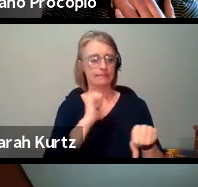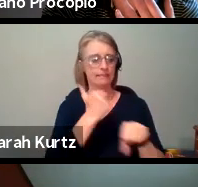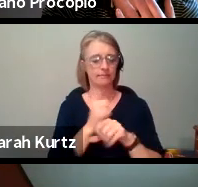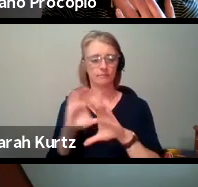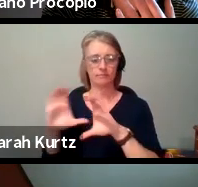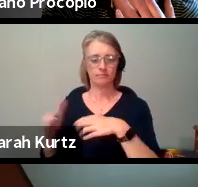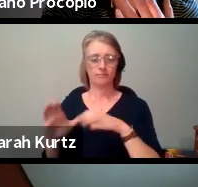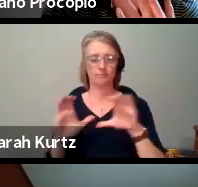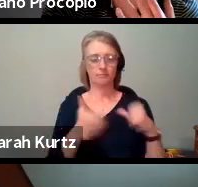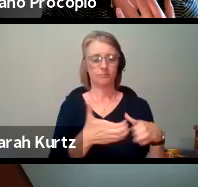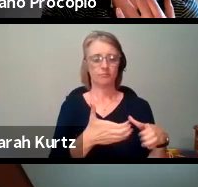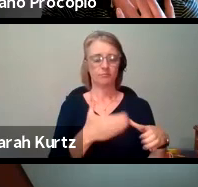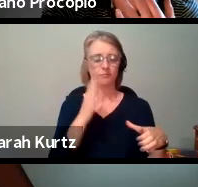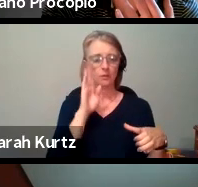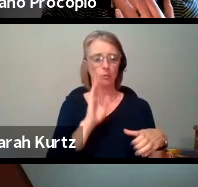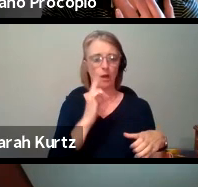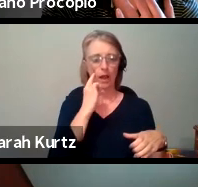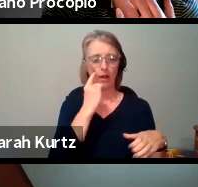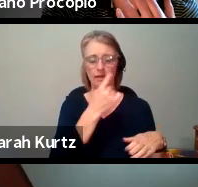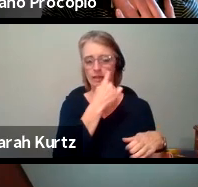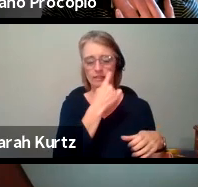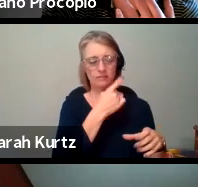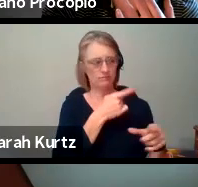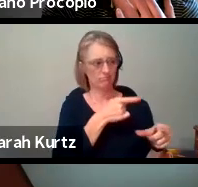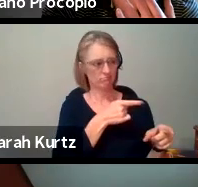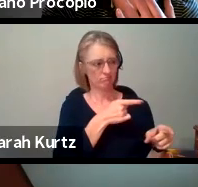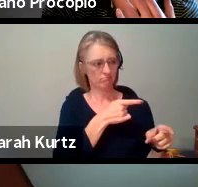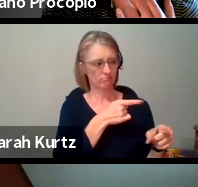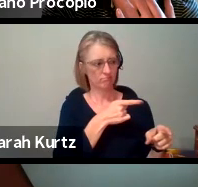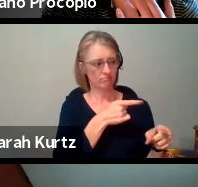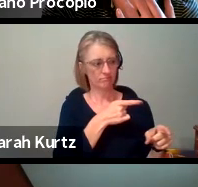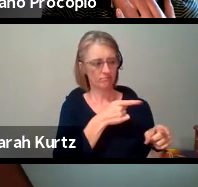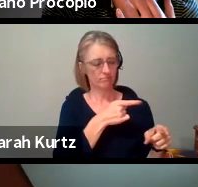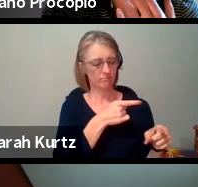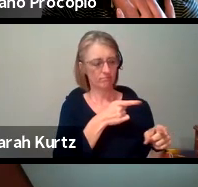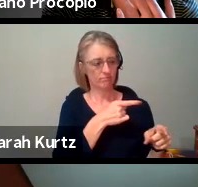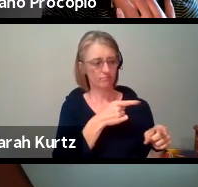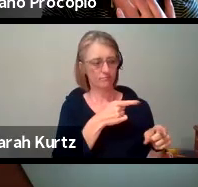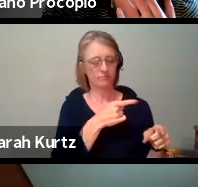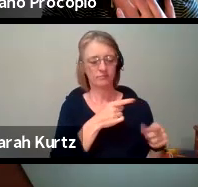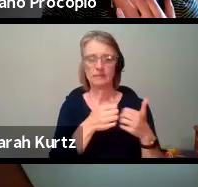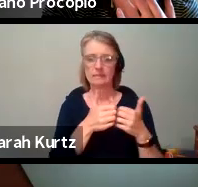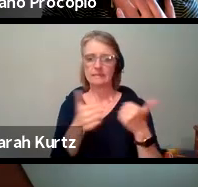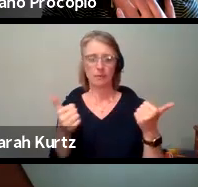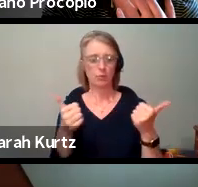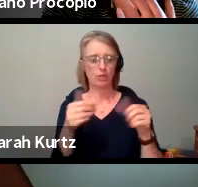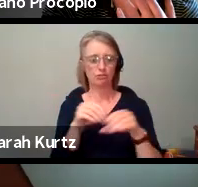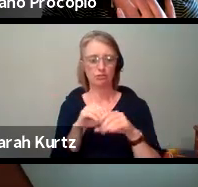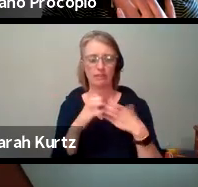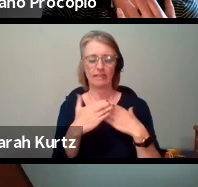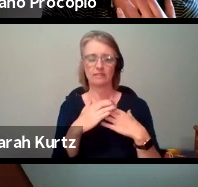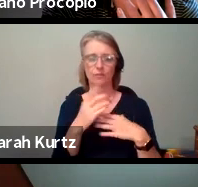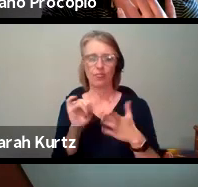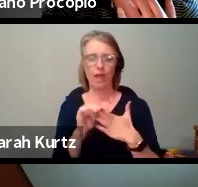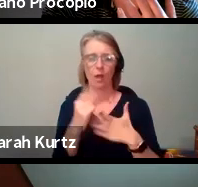kids with the brown eyes, and unbelievably, there was just separation in the class.